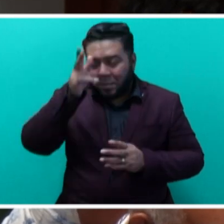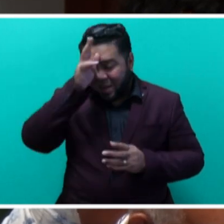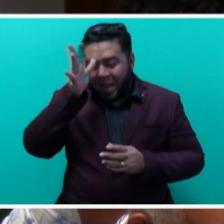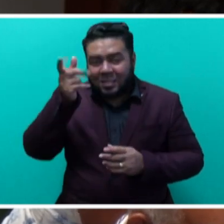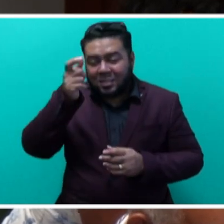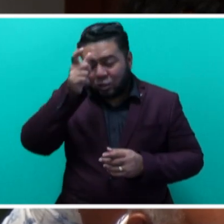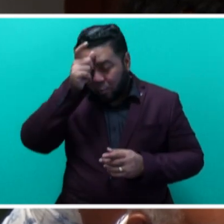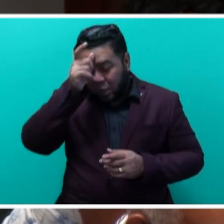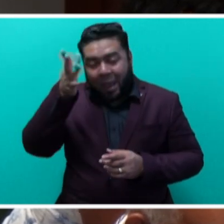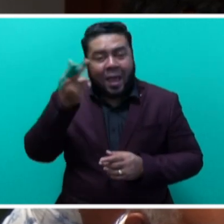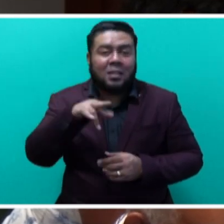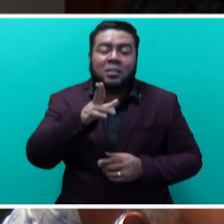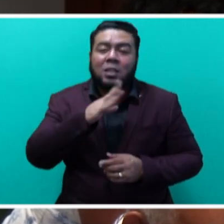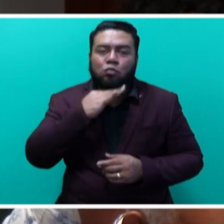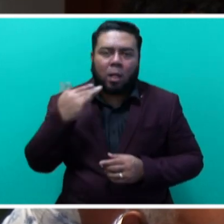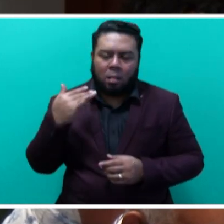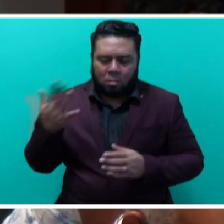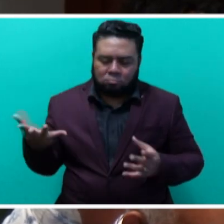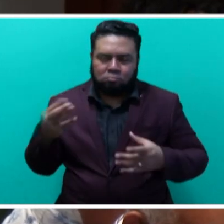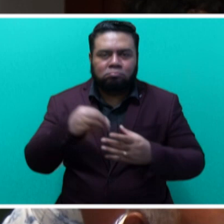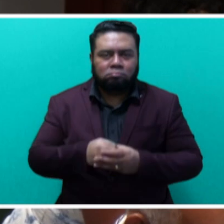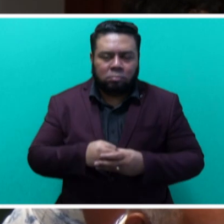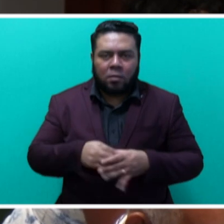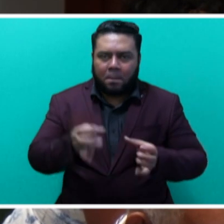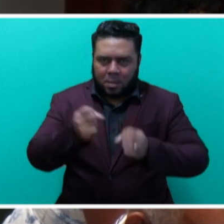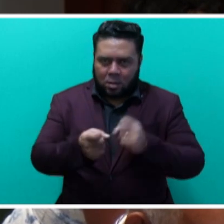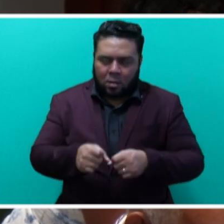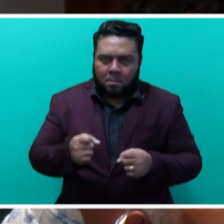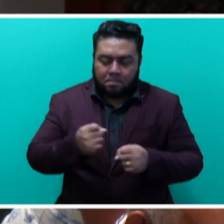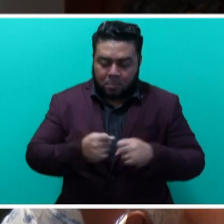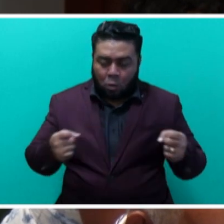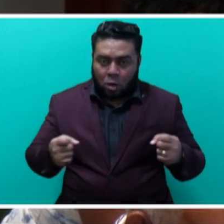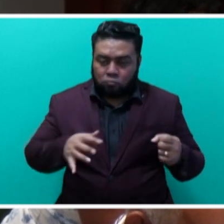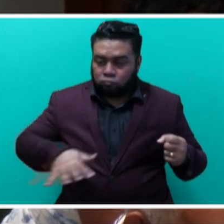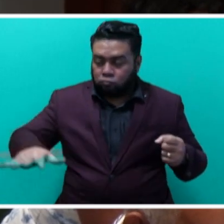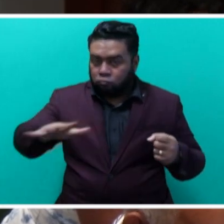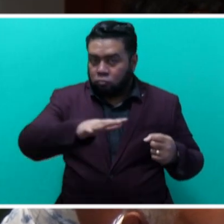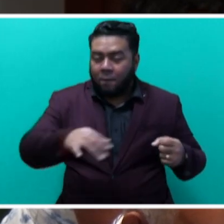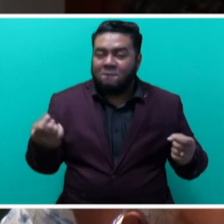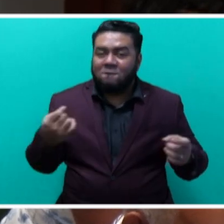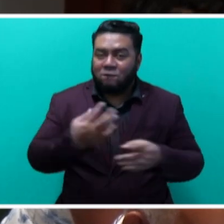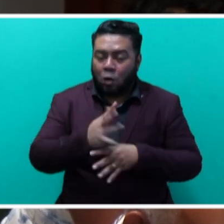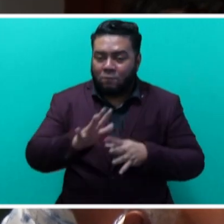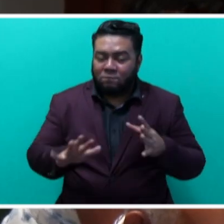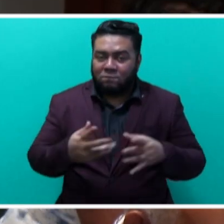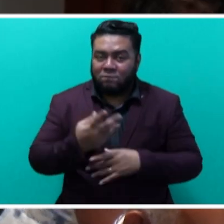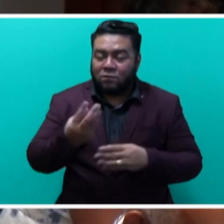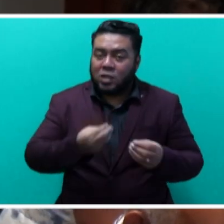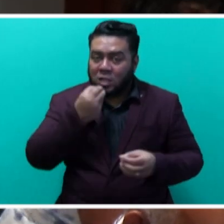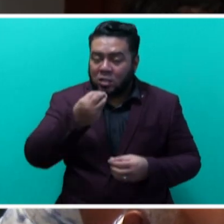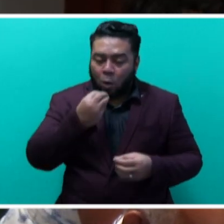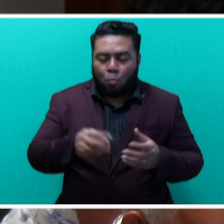The project includes a milking parlor, a 300-acre irrigated field for feed